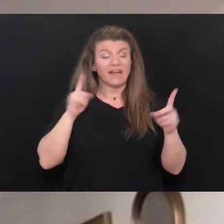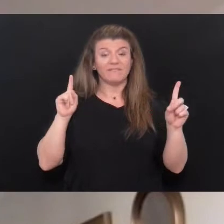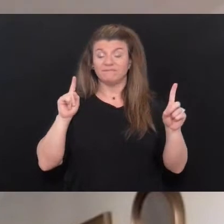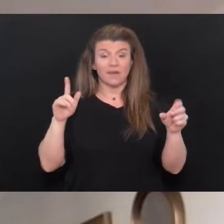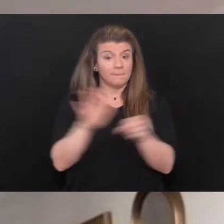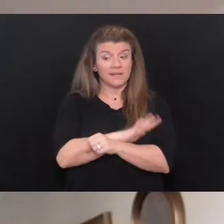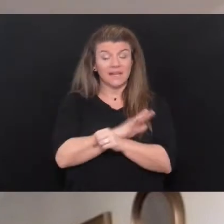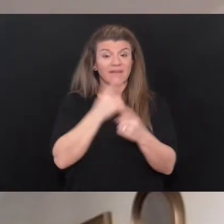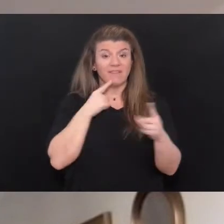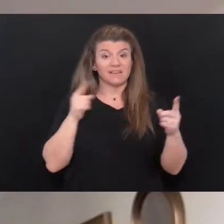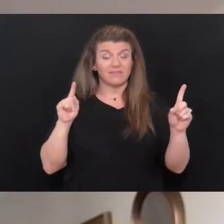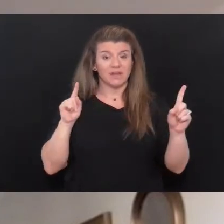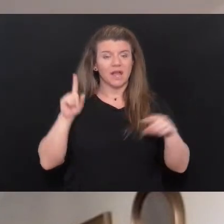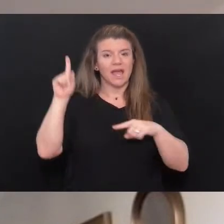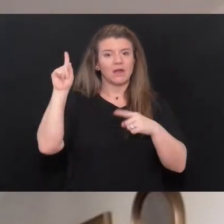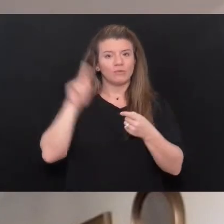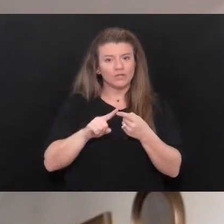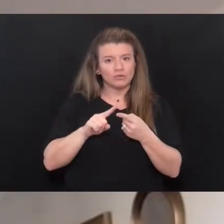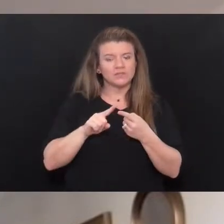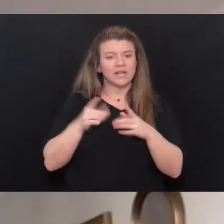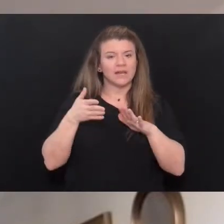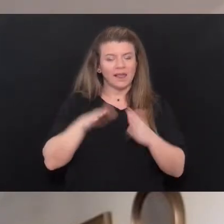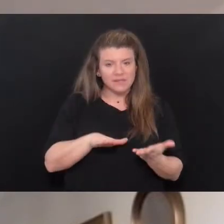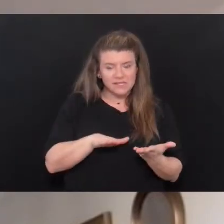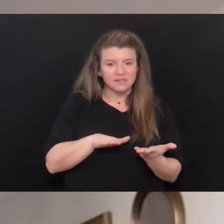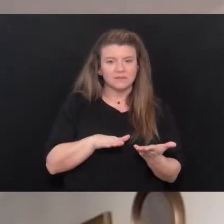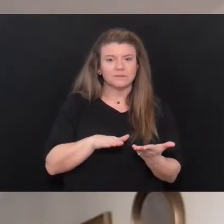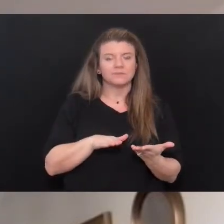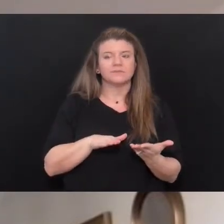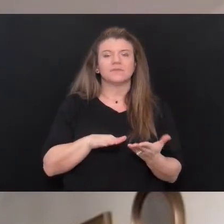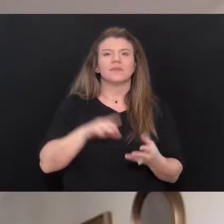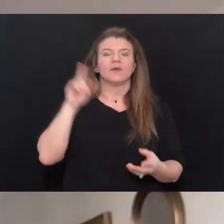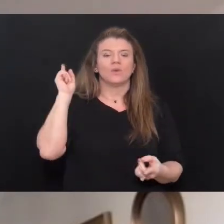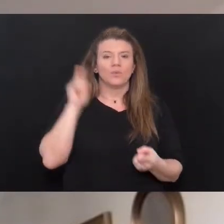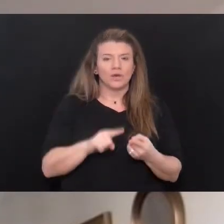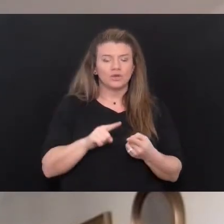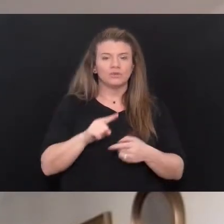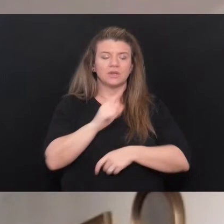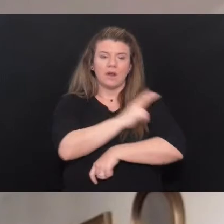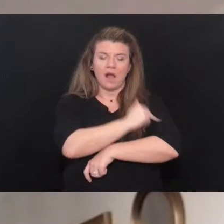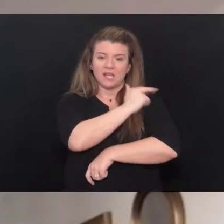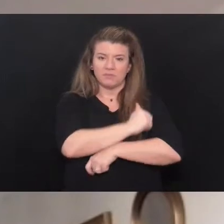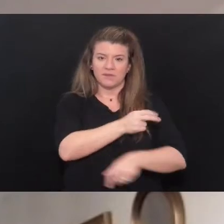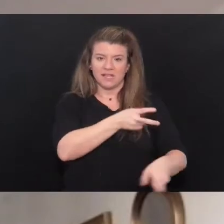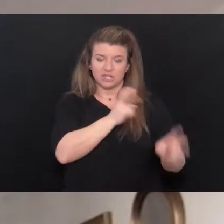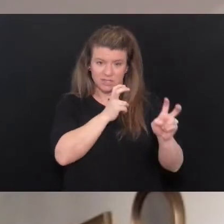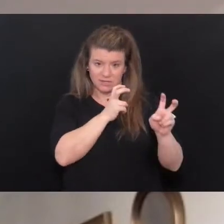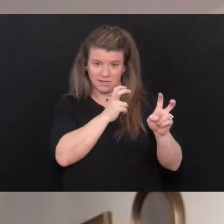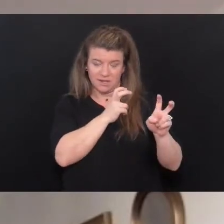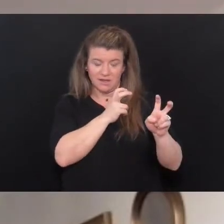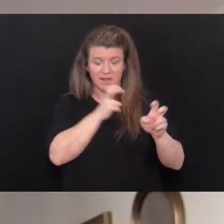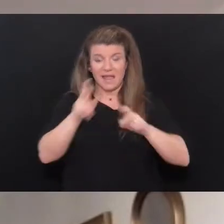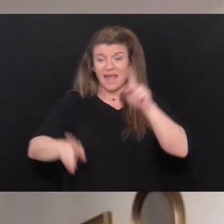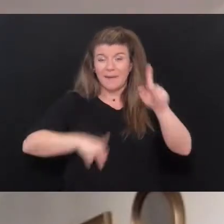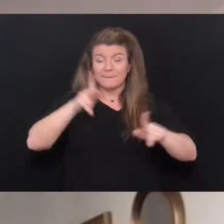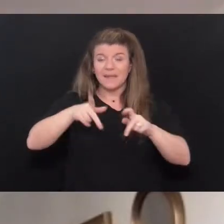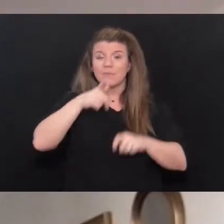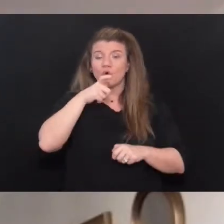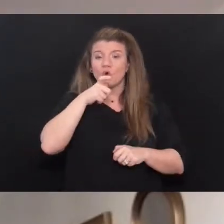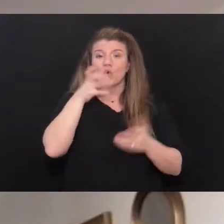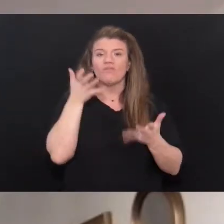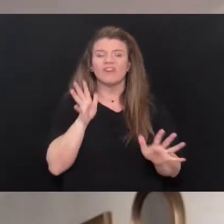effective in reducing deaths and reducing hospitalizations in people who